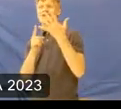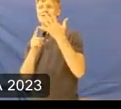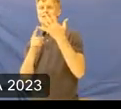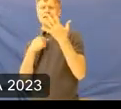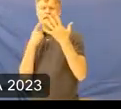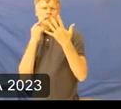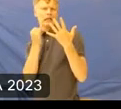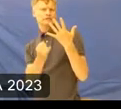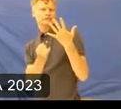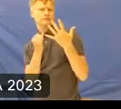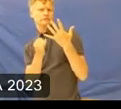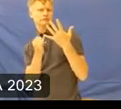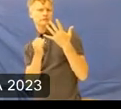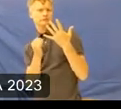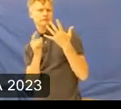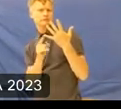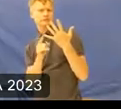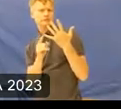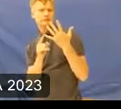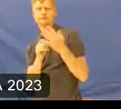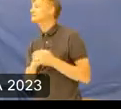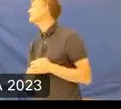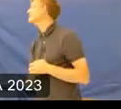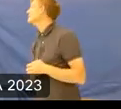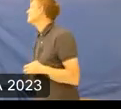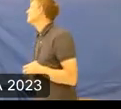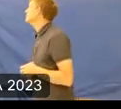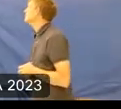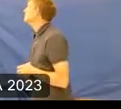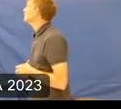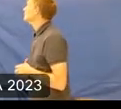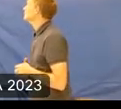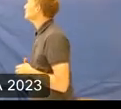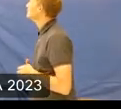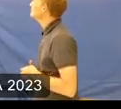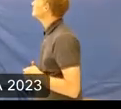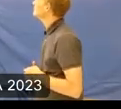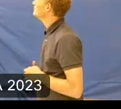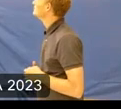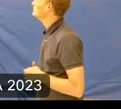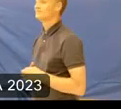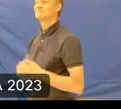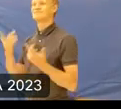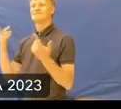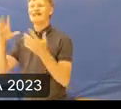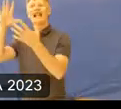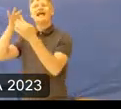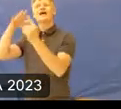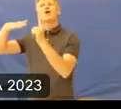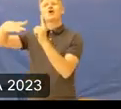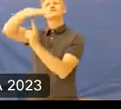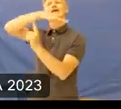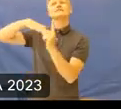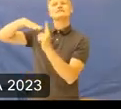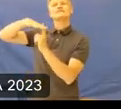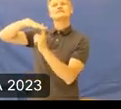last trick, or the engineer's last trick, and that, and it is basically leverage the context. So